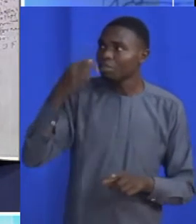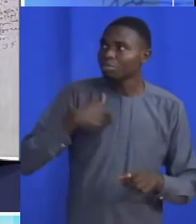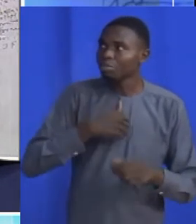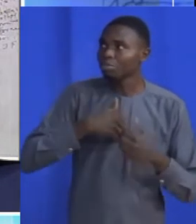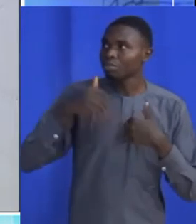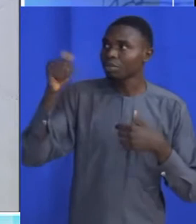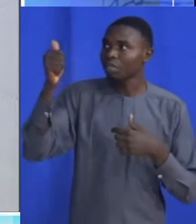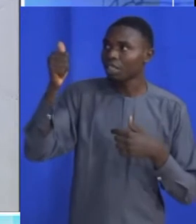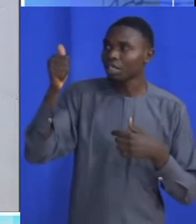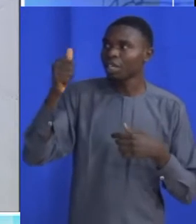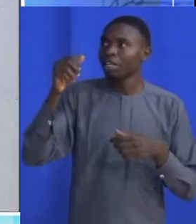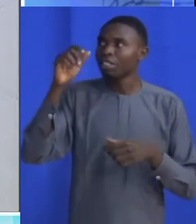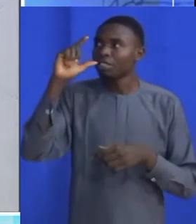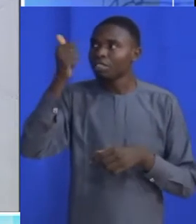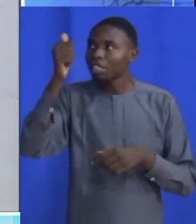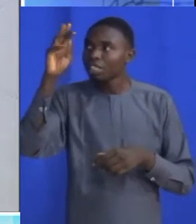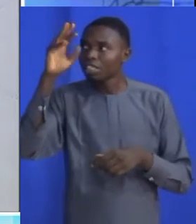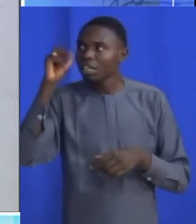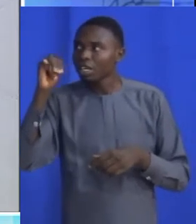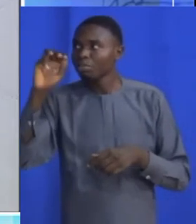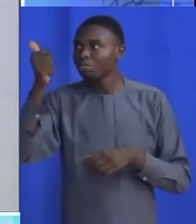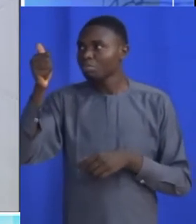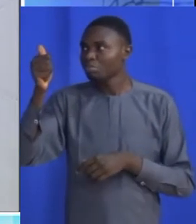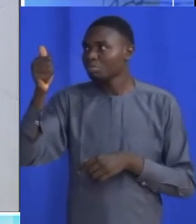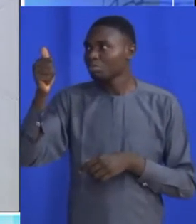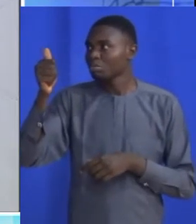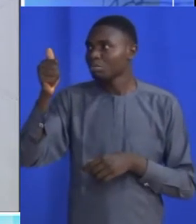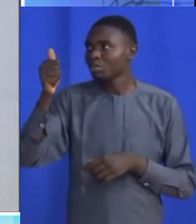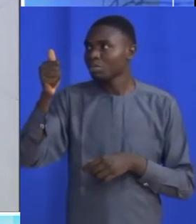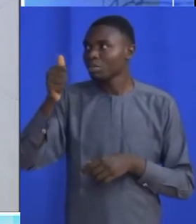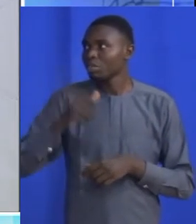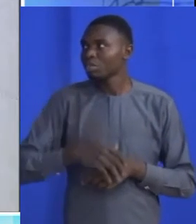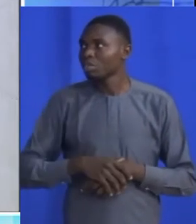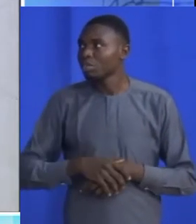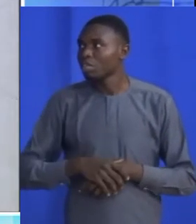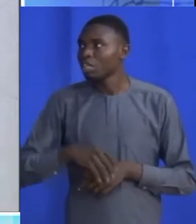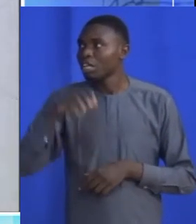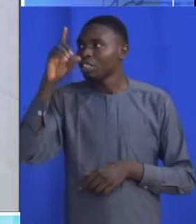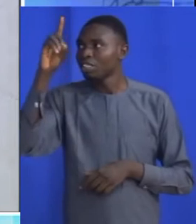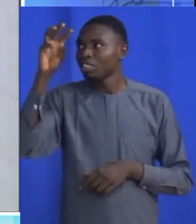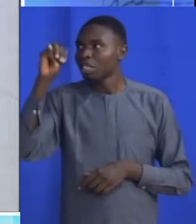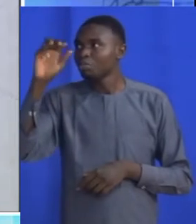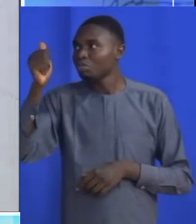rule of law has problem in application. Delay justice.